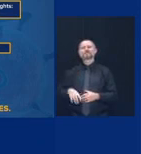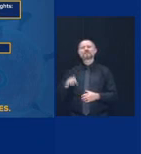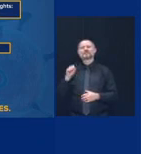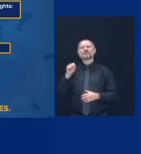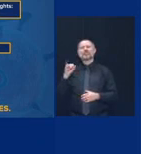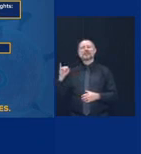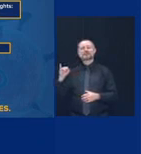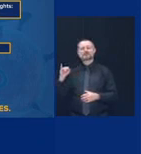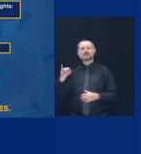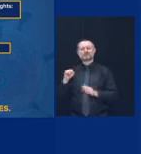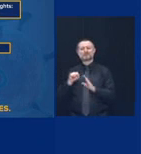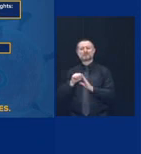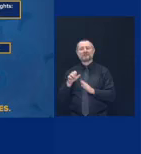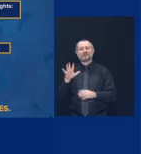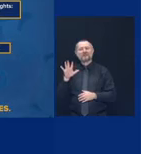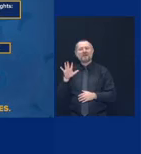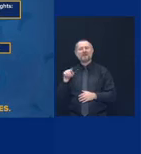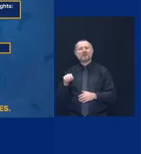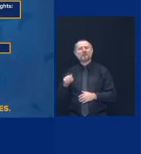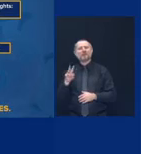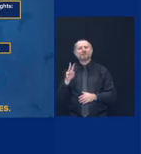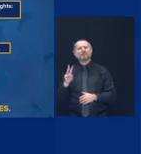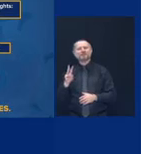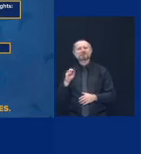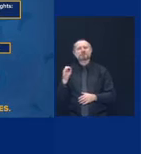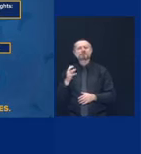Island, 5.6.